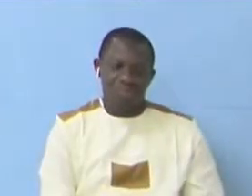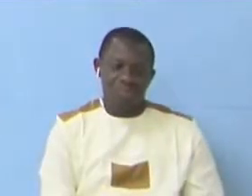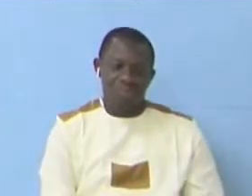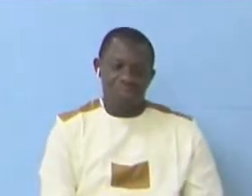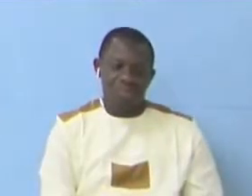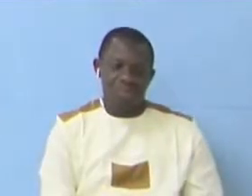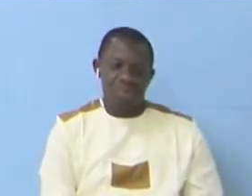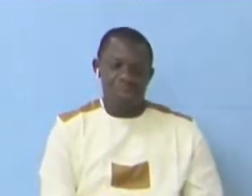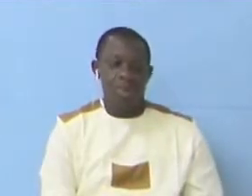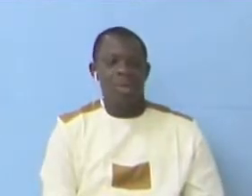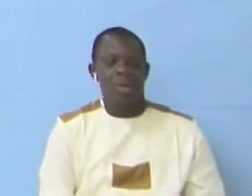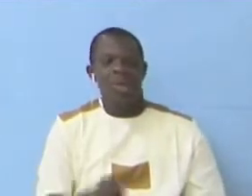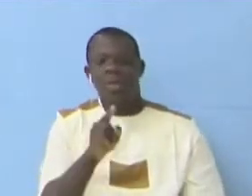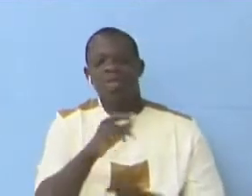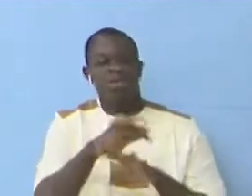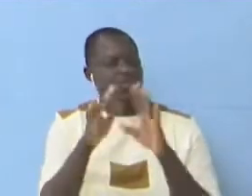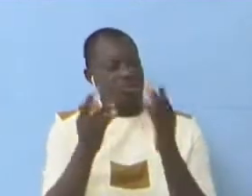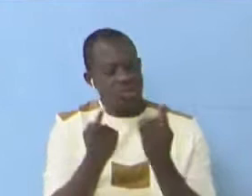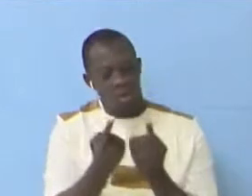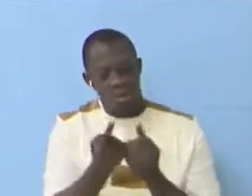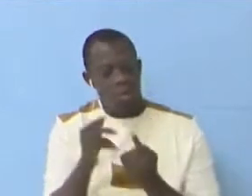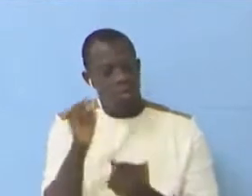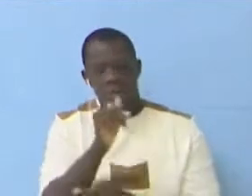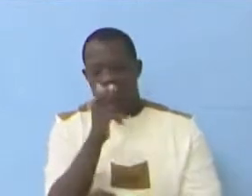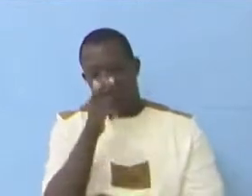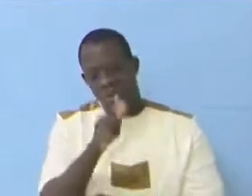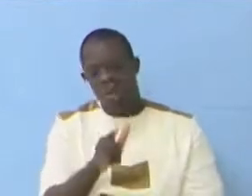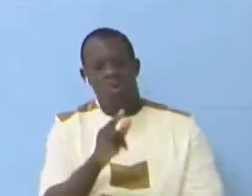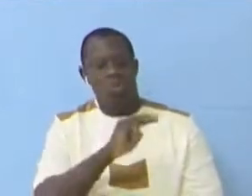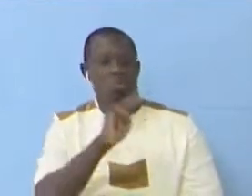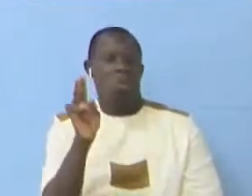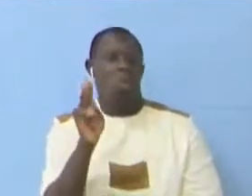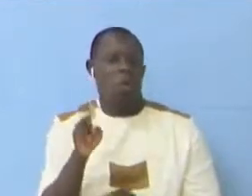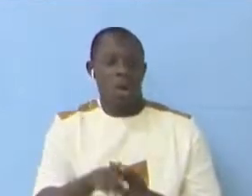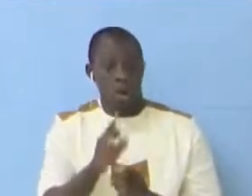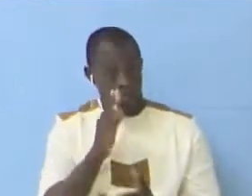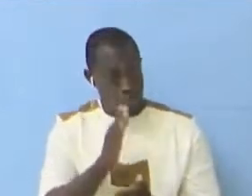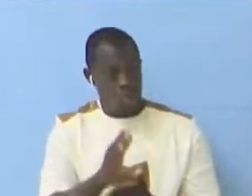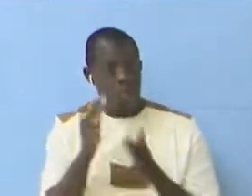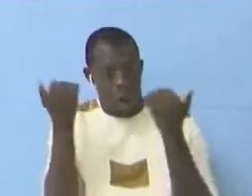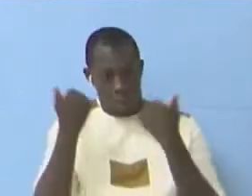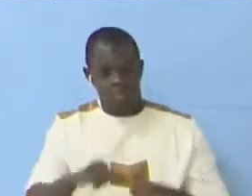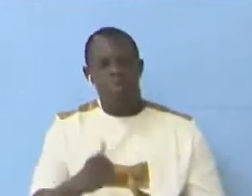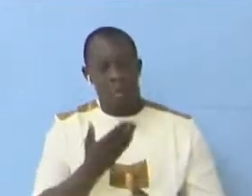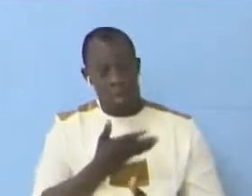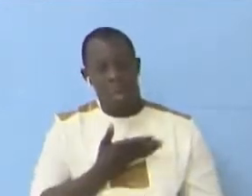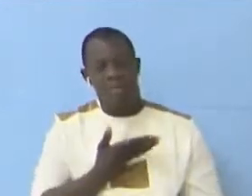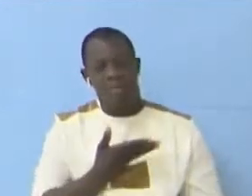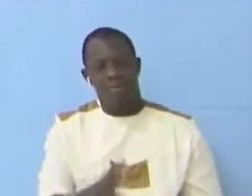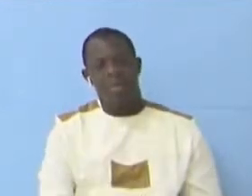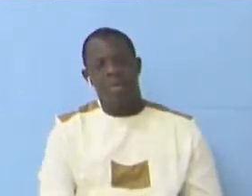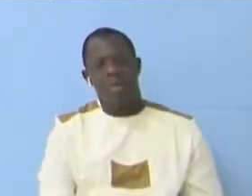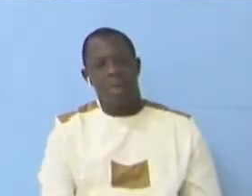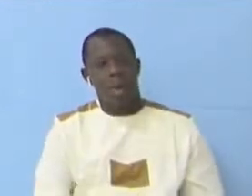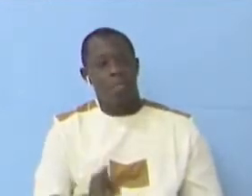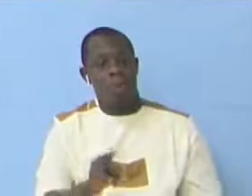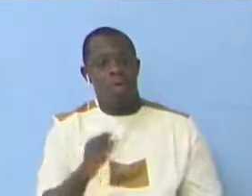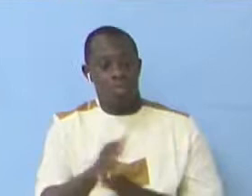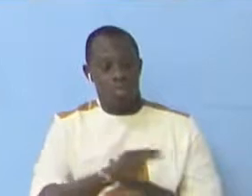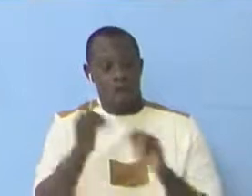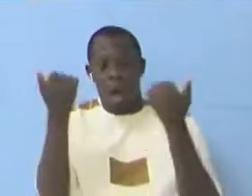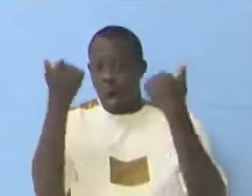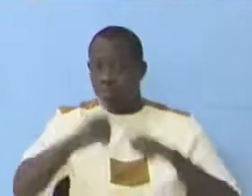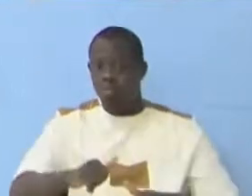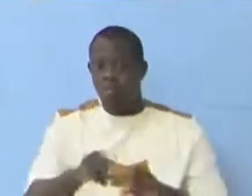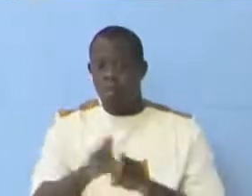rather unfortunate, but it did happen. waaw noonu la day métti na nag waaye nag lu xew la woon. And it indeed happened, in fact, from the